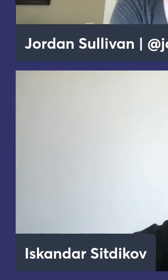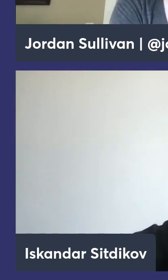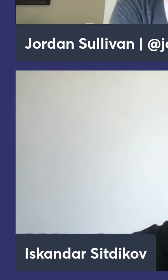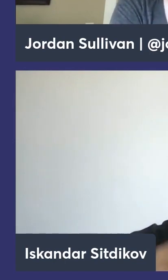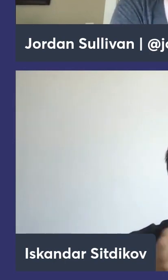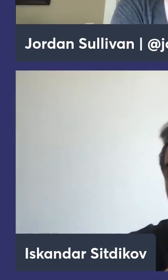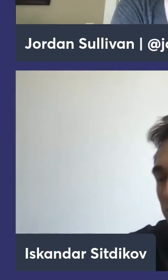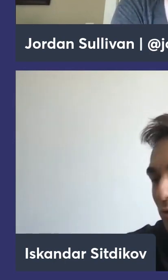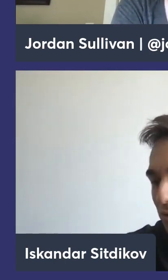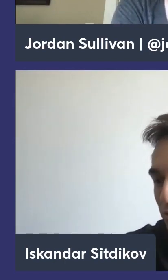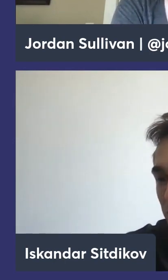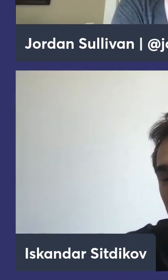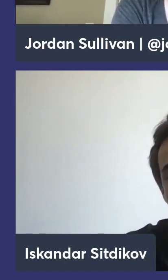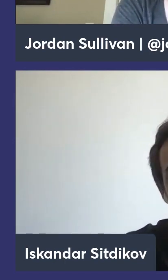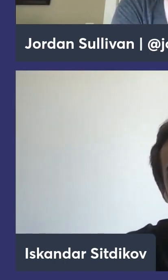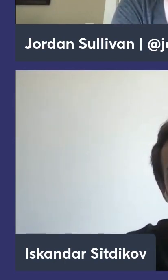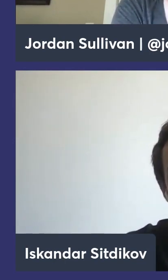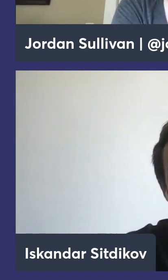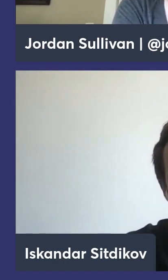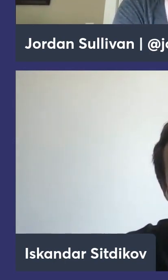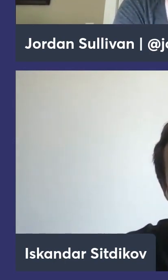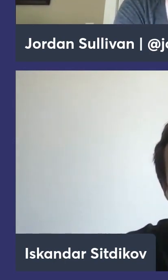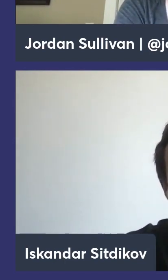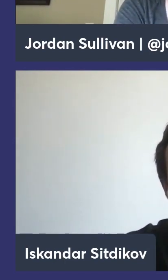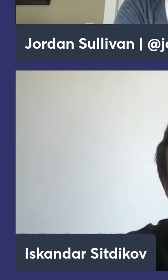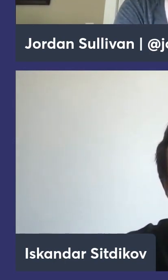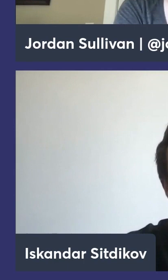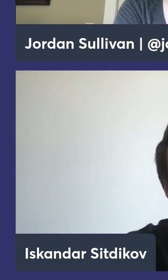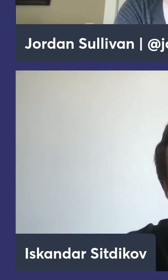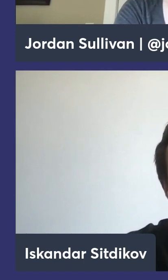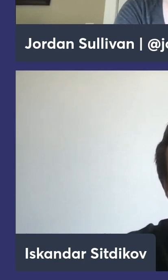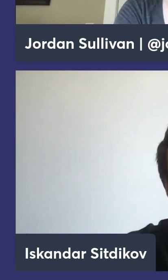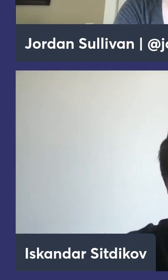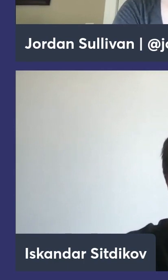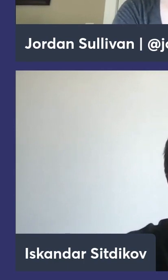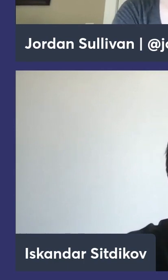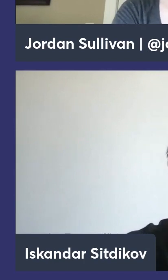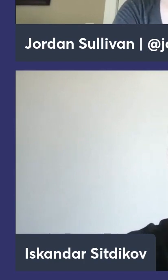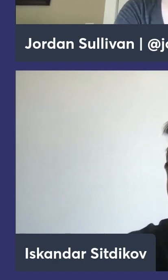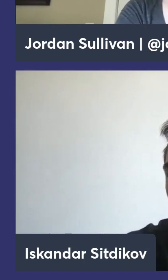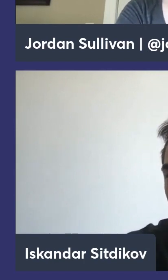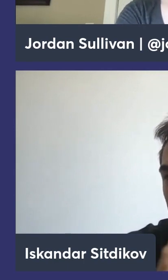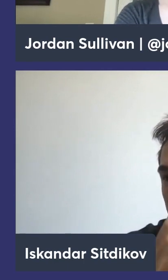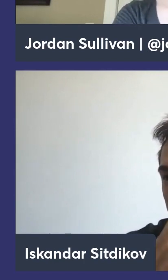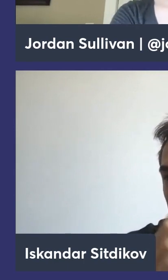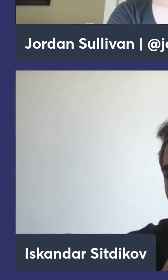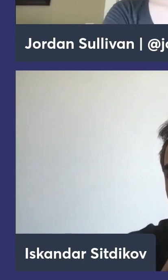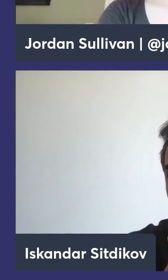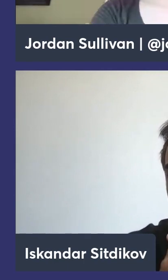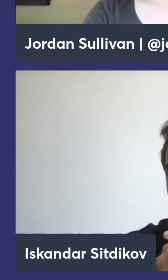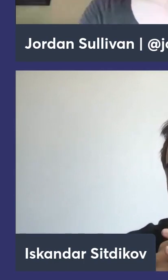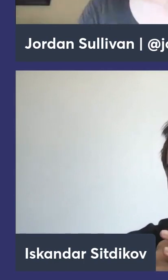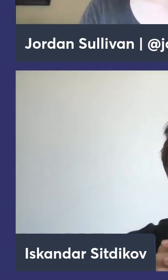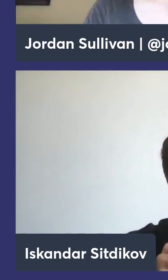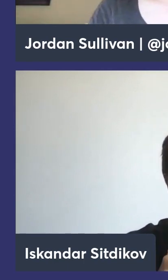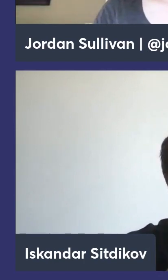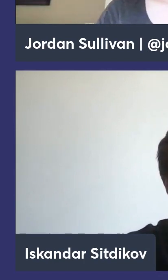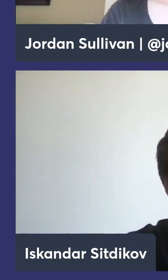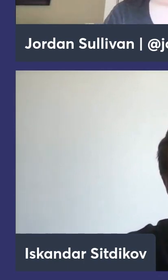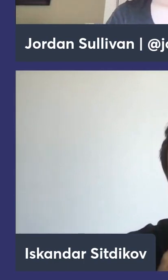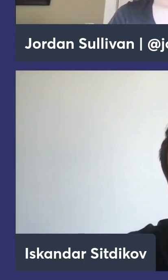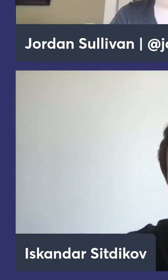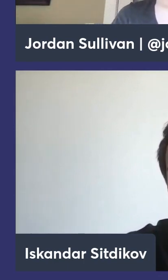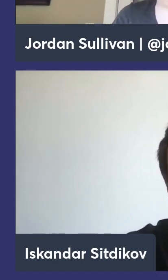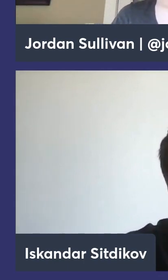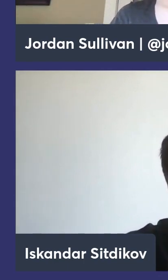today? Okay, so today we're talking about launch of Qiskit Braket provider, which we can talk about a little bit.